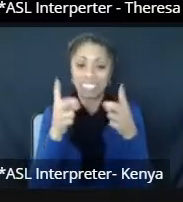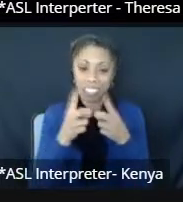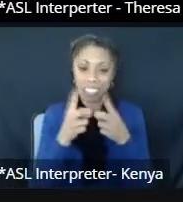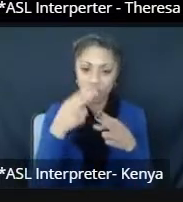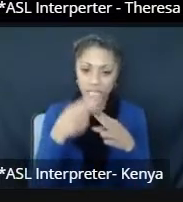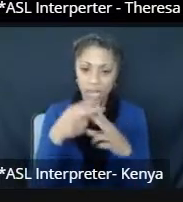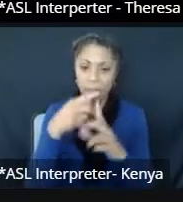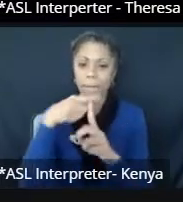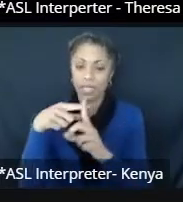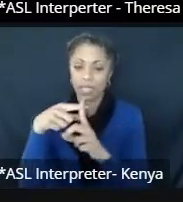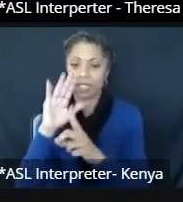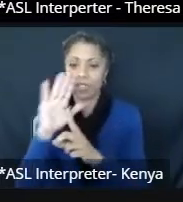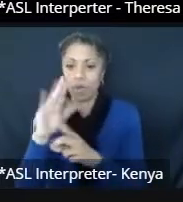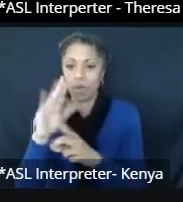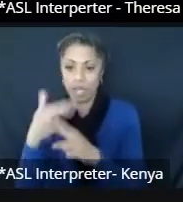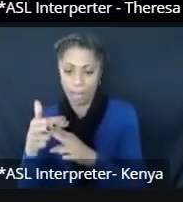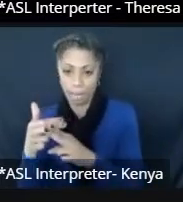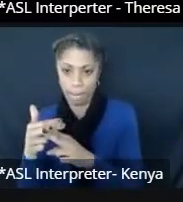the example,